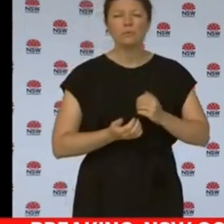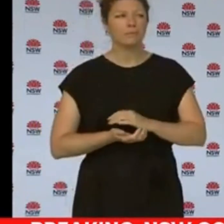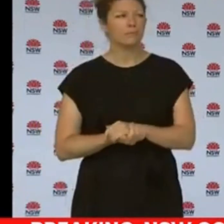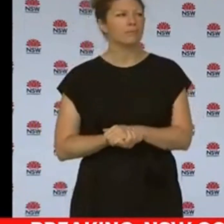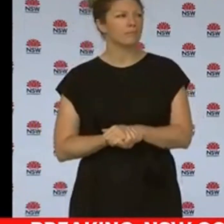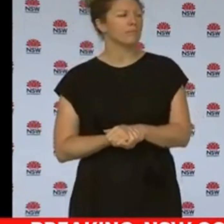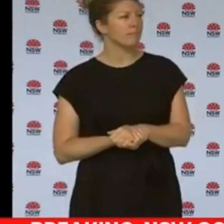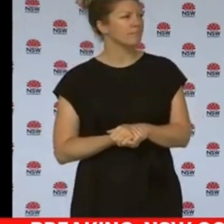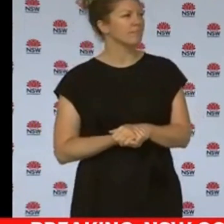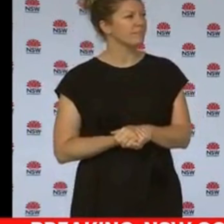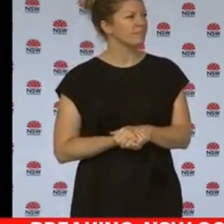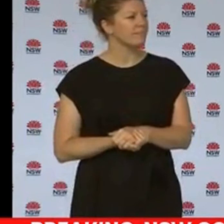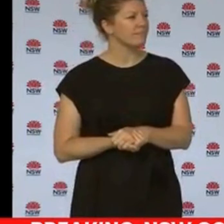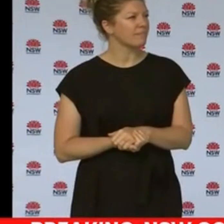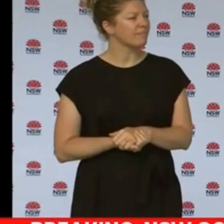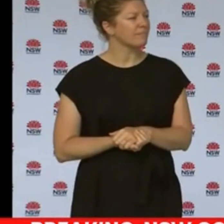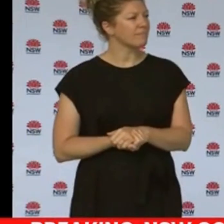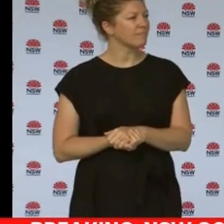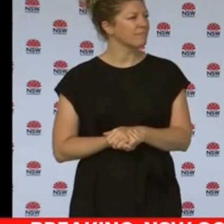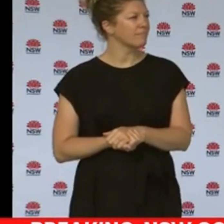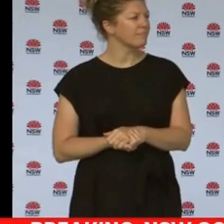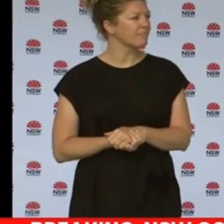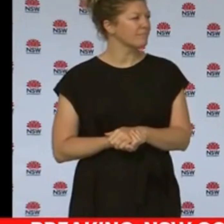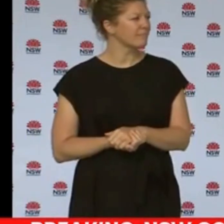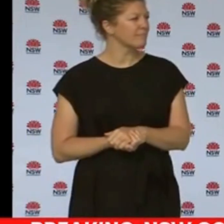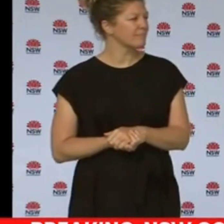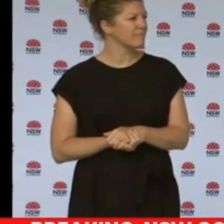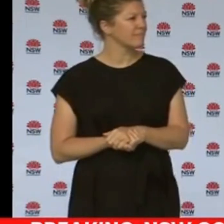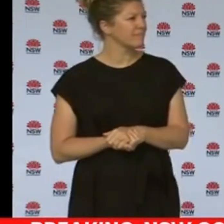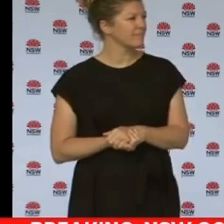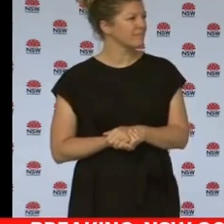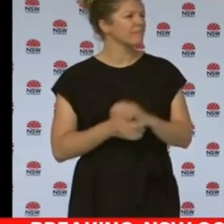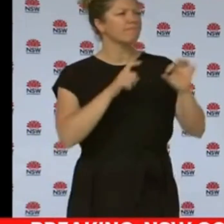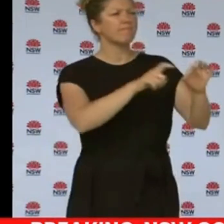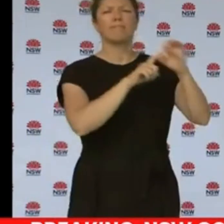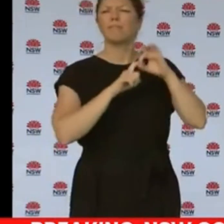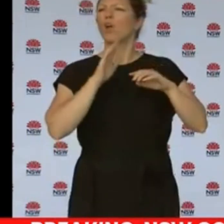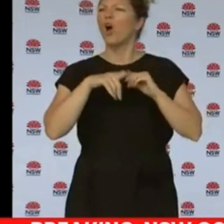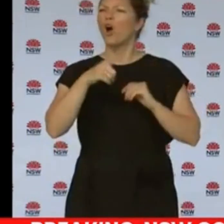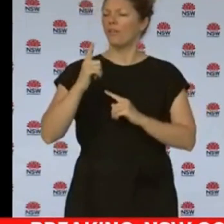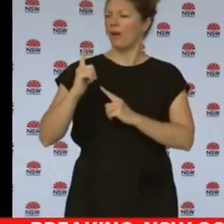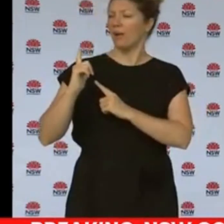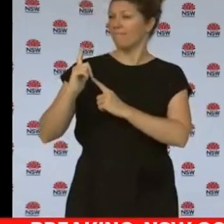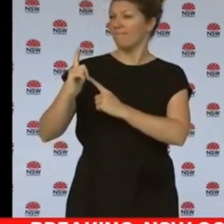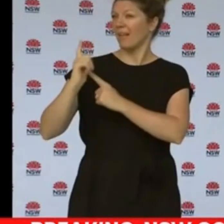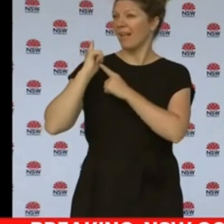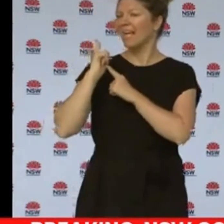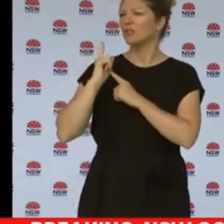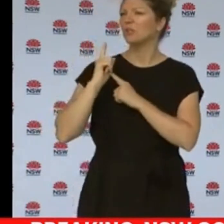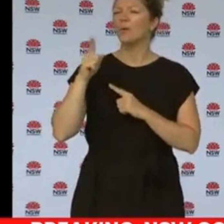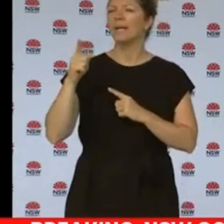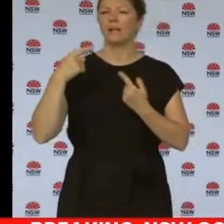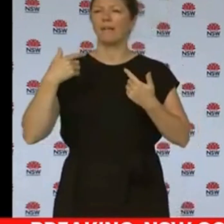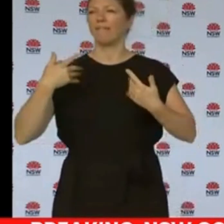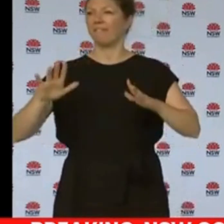will. Last week, Acting Premier Barilaro and Health Minister Hazzard made some comments in relation to fines for venues that were found to